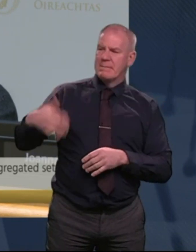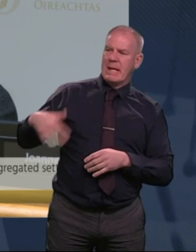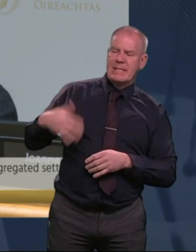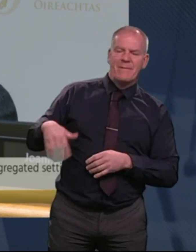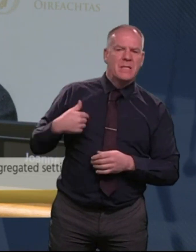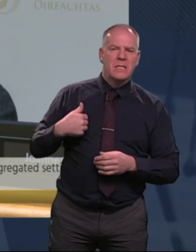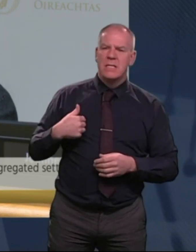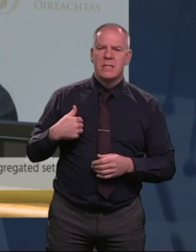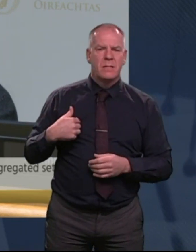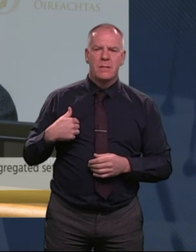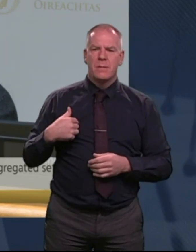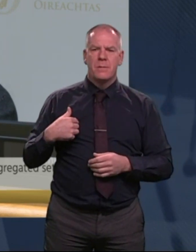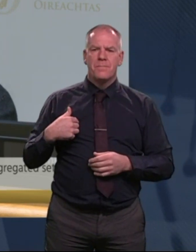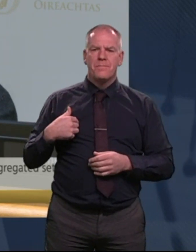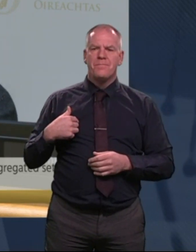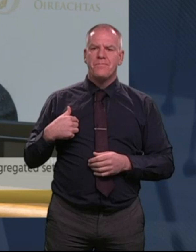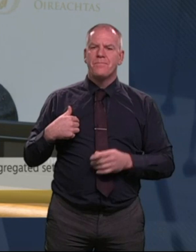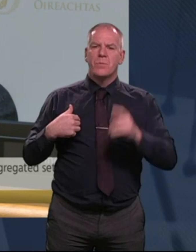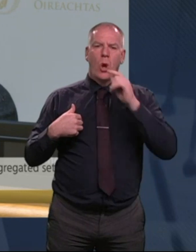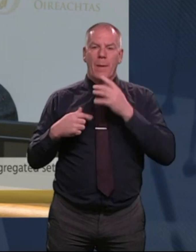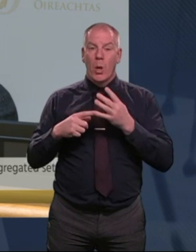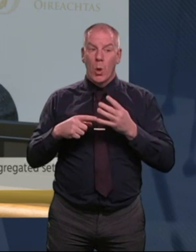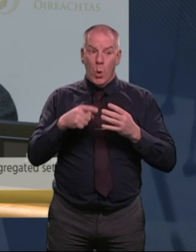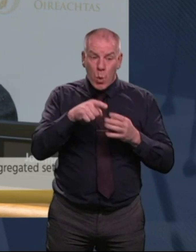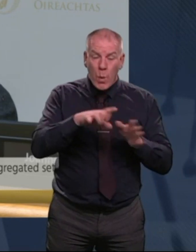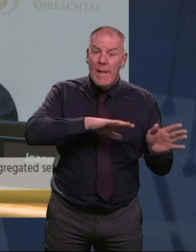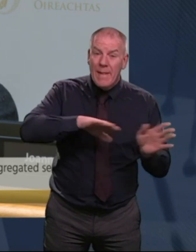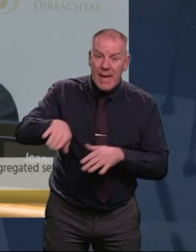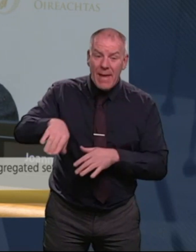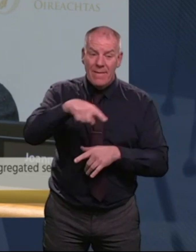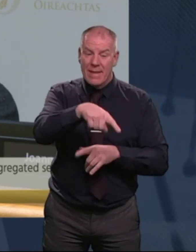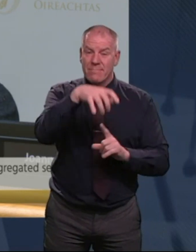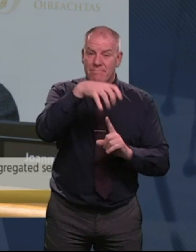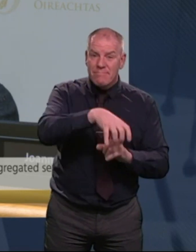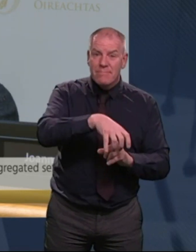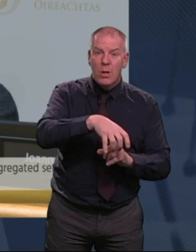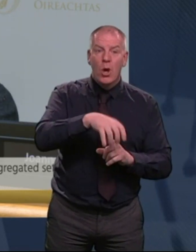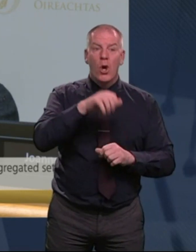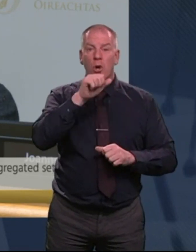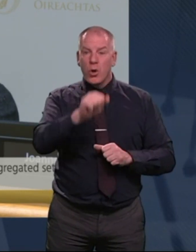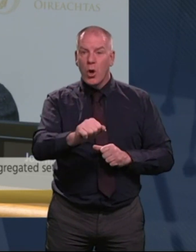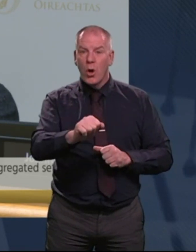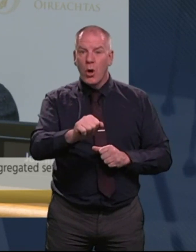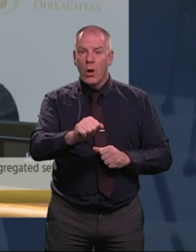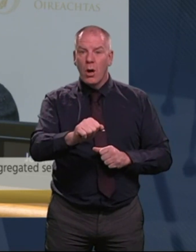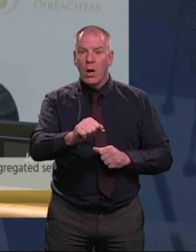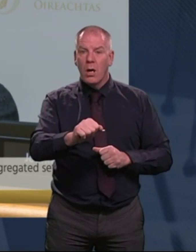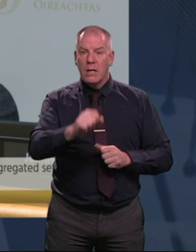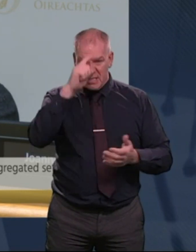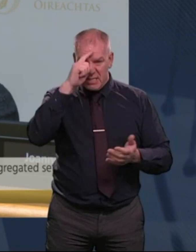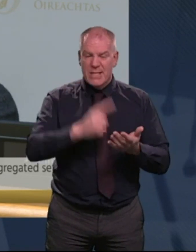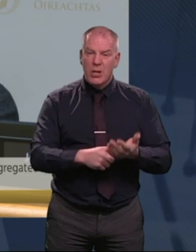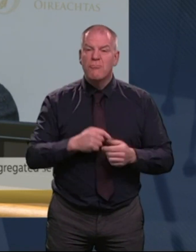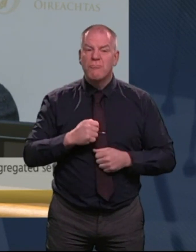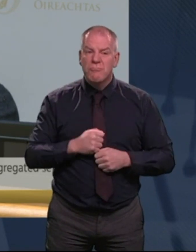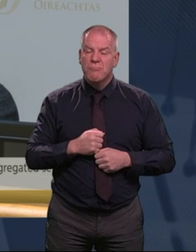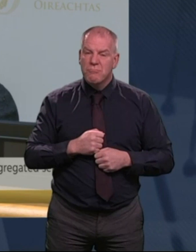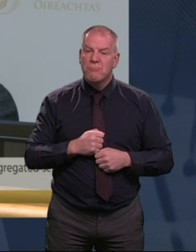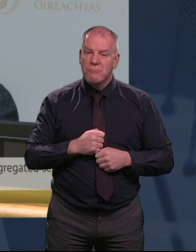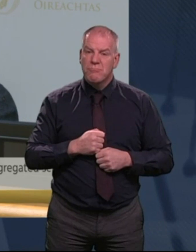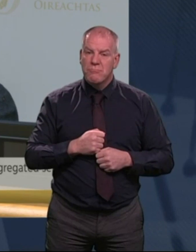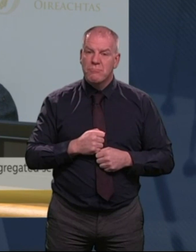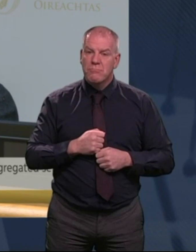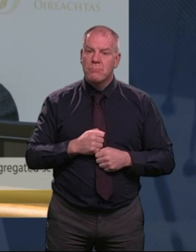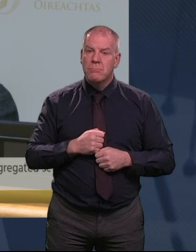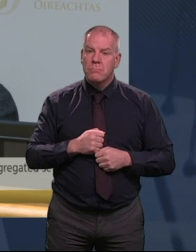expensive. And then they said, if you leave here now, it's your own accord, you